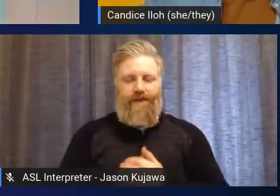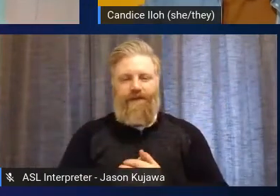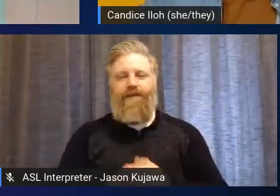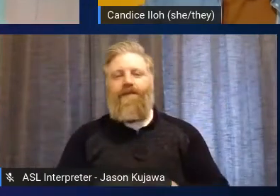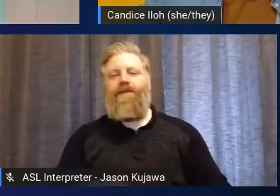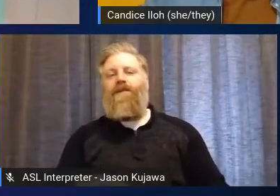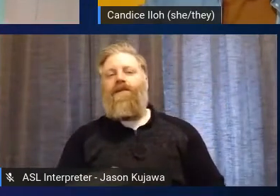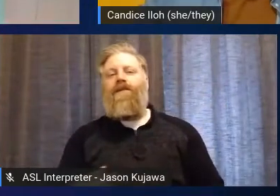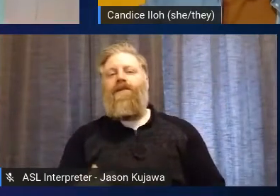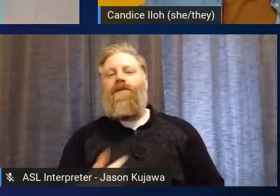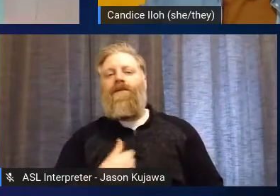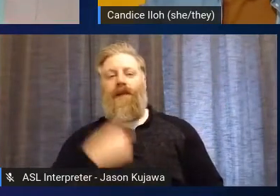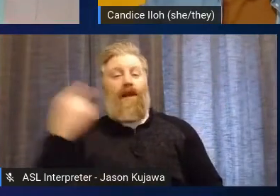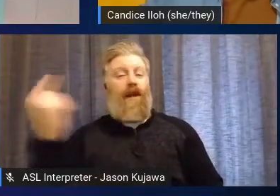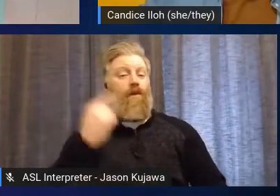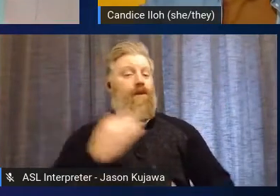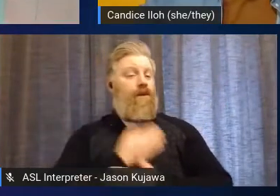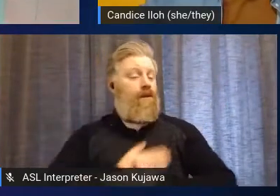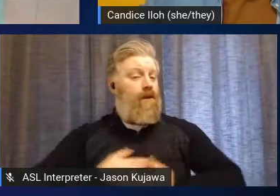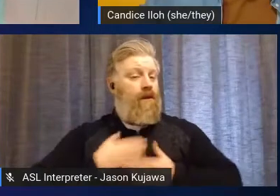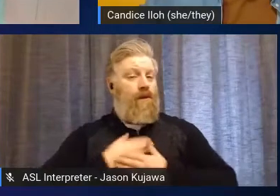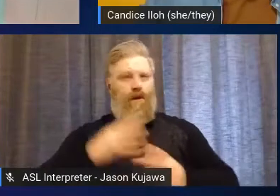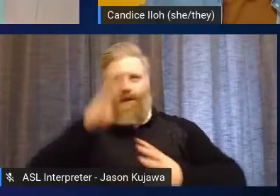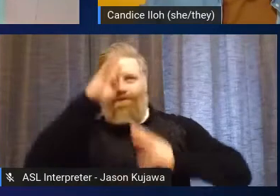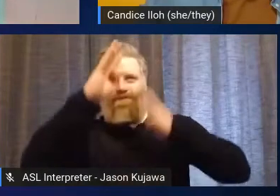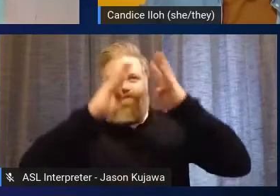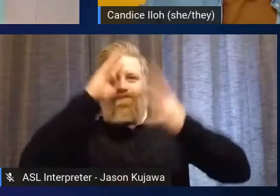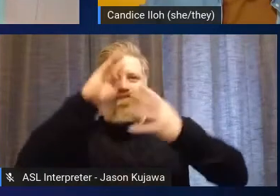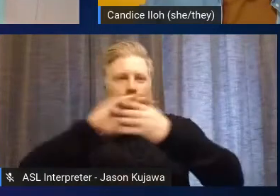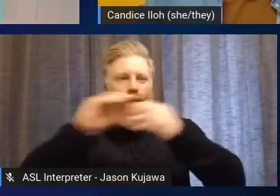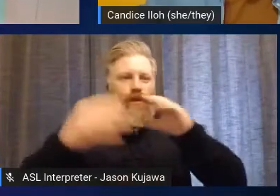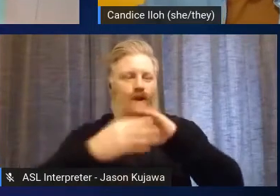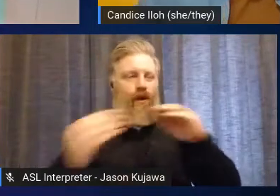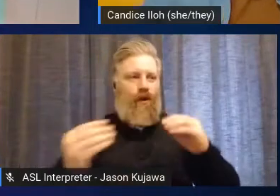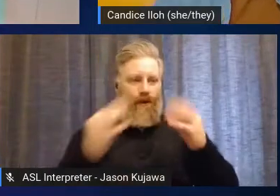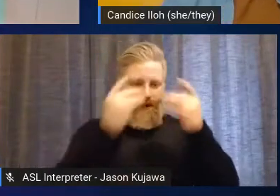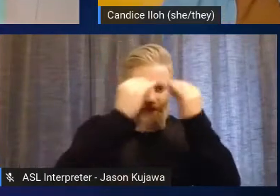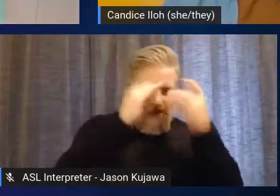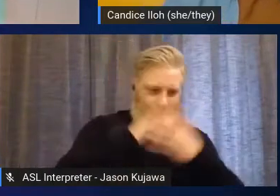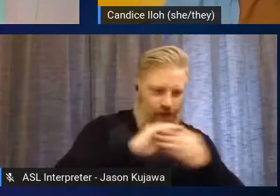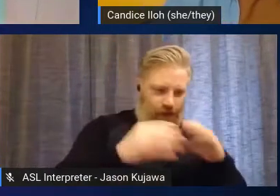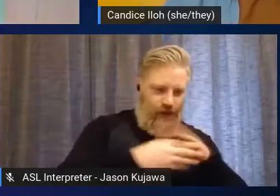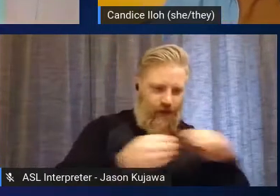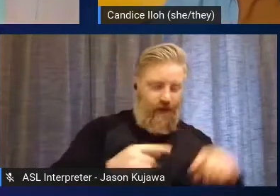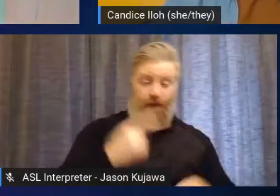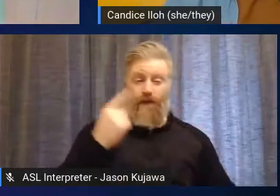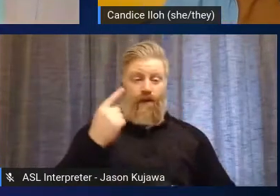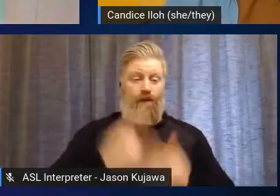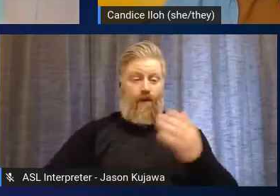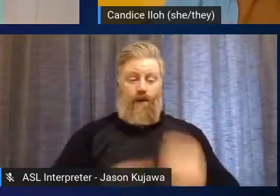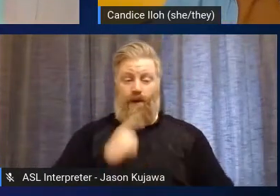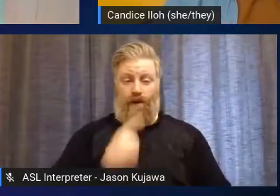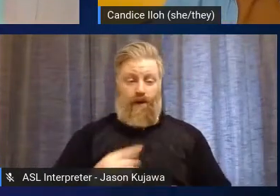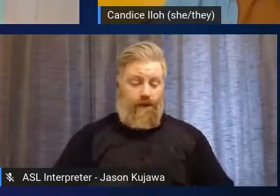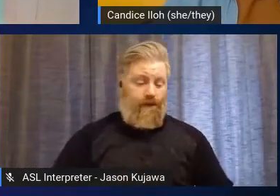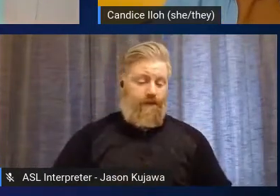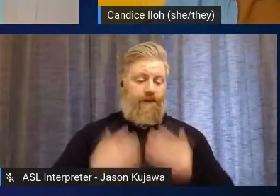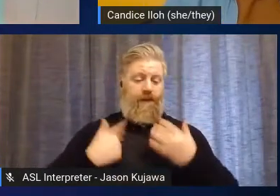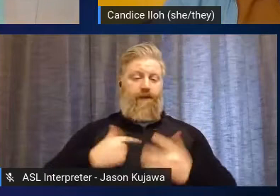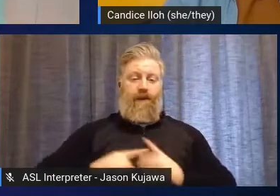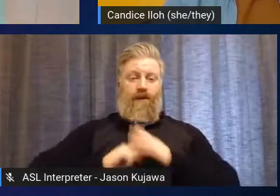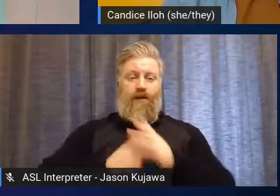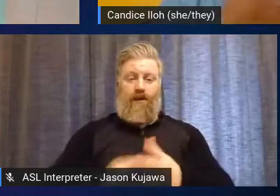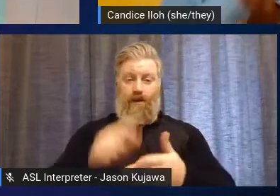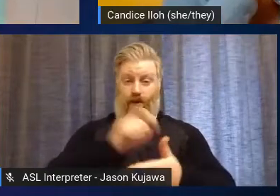I always enjoyed making up stories and thinking about stories, but what really finally spurred me to start writing, actually, this